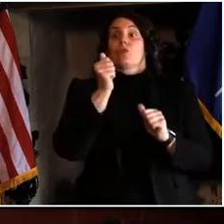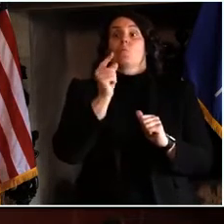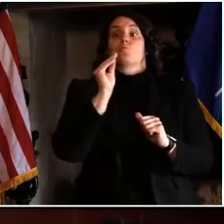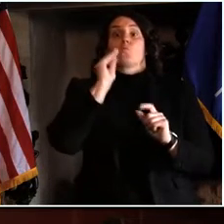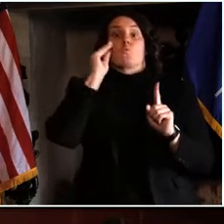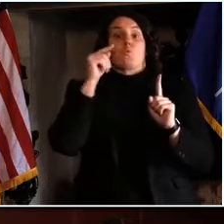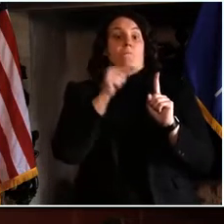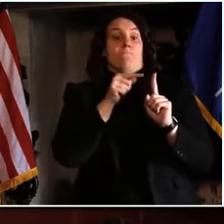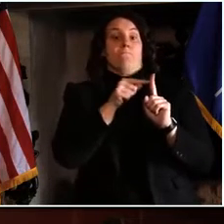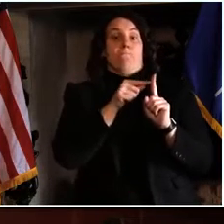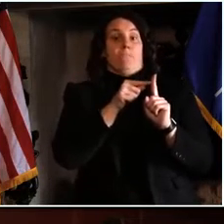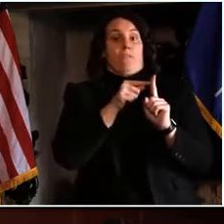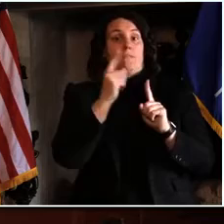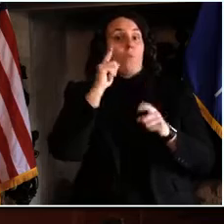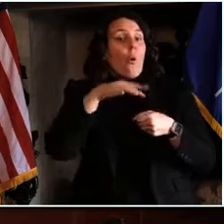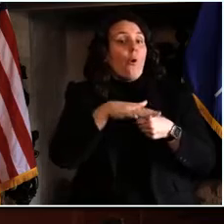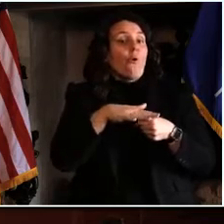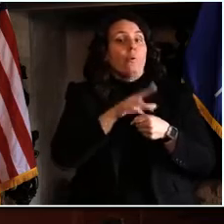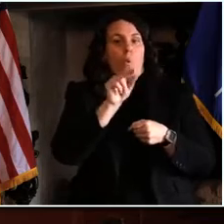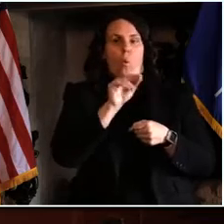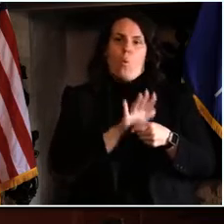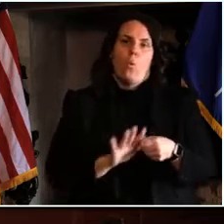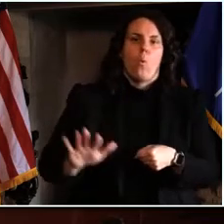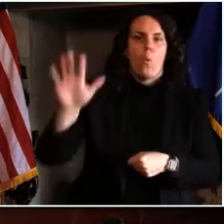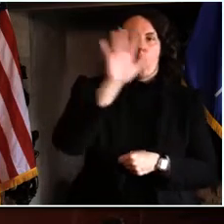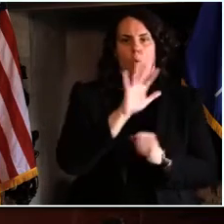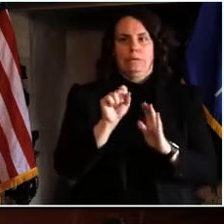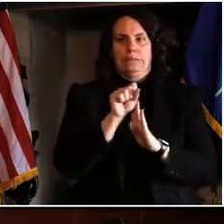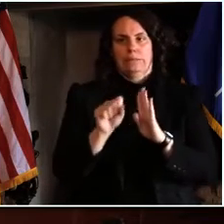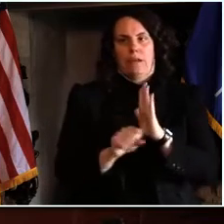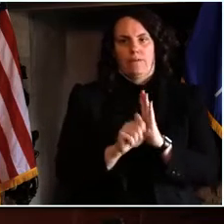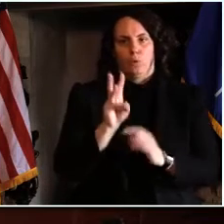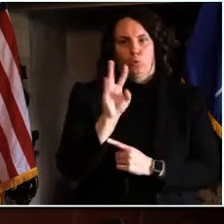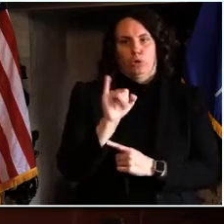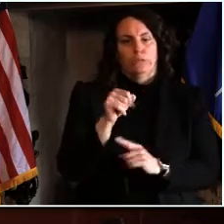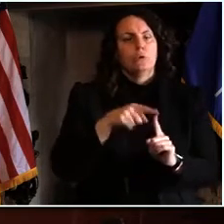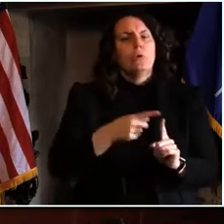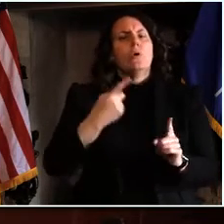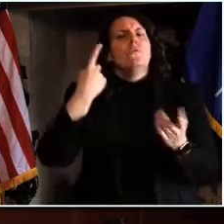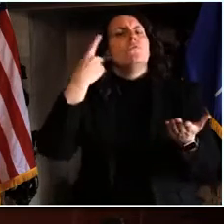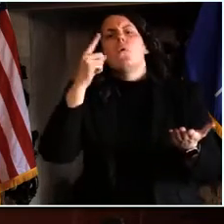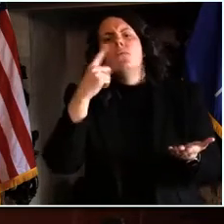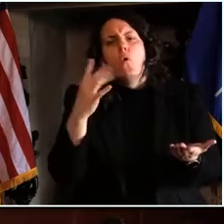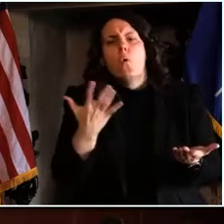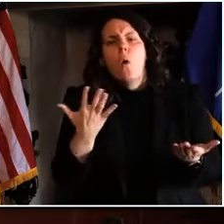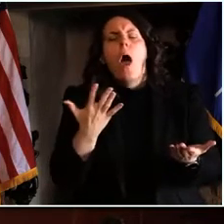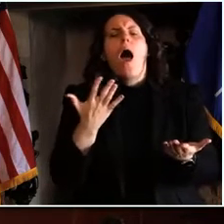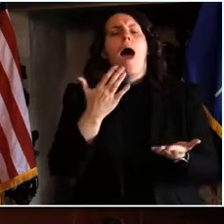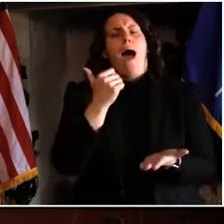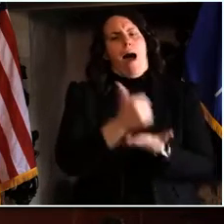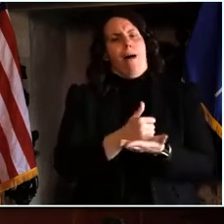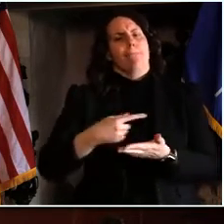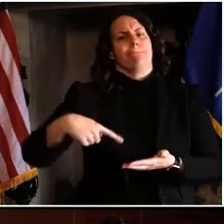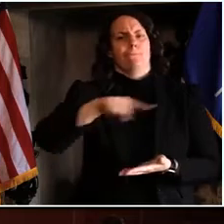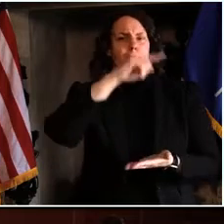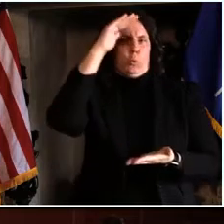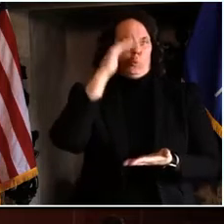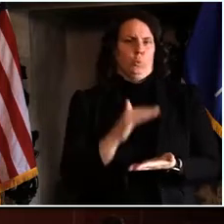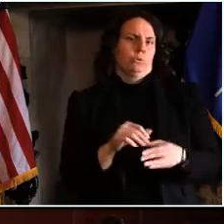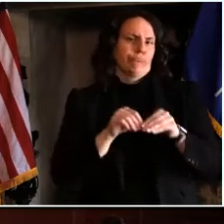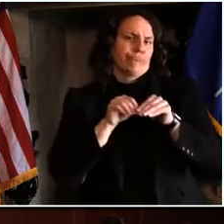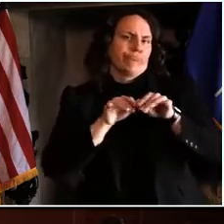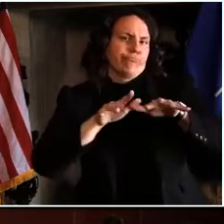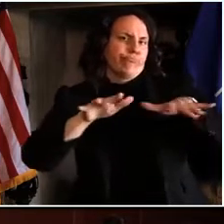of people who come into contact so the virus doesn't spread as much without us knowing it. But when we do identify individuals who have